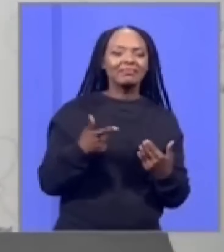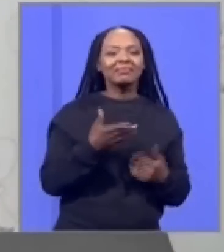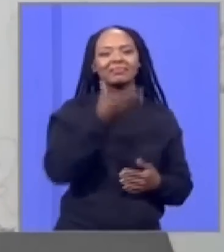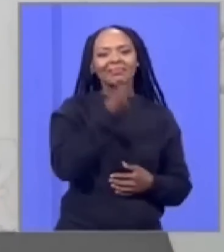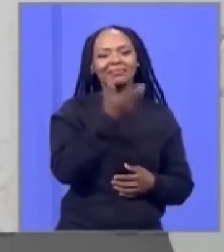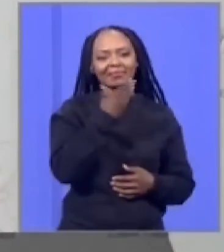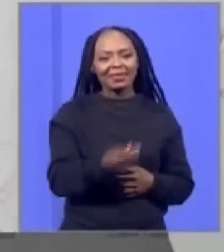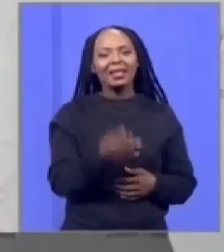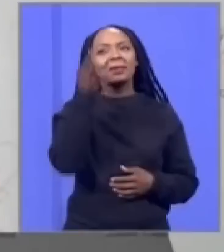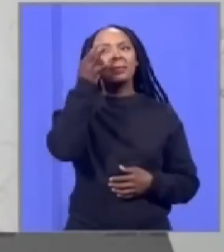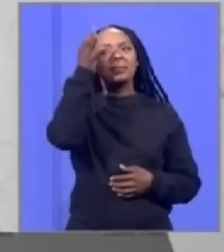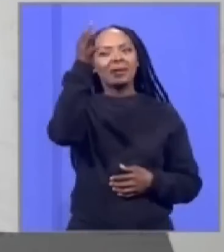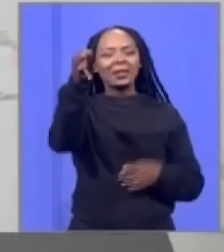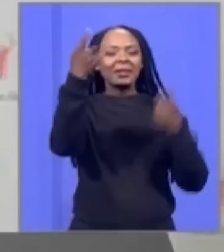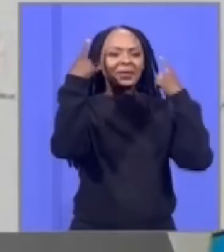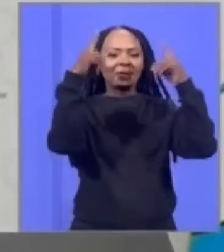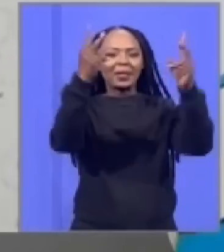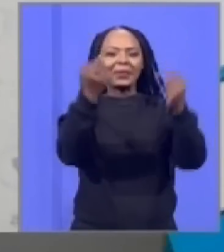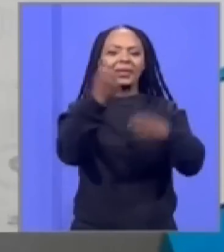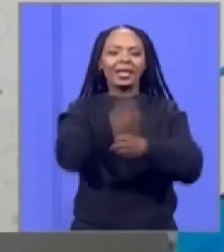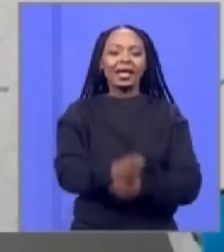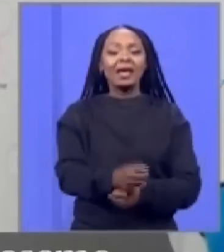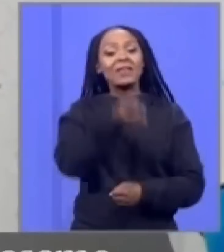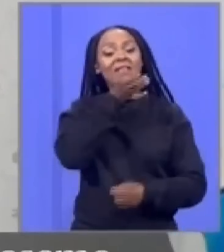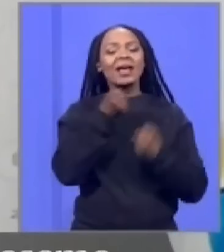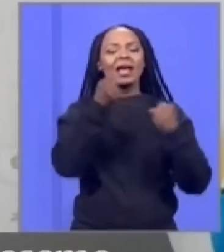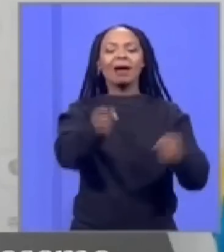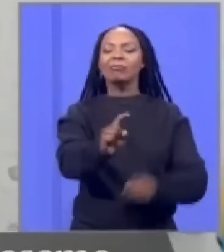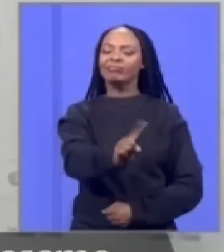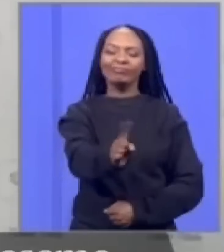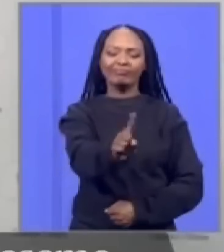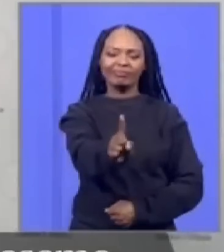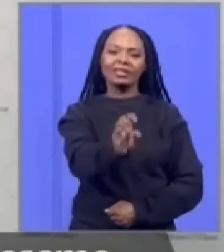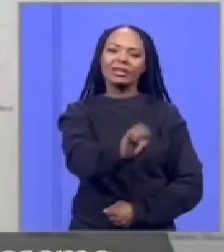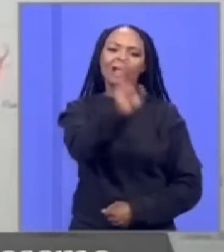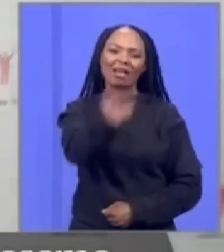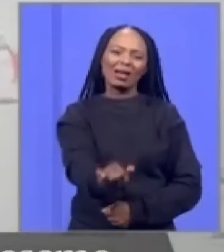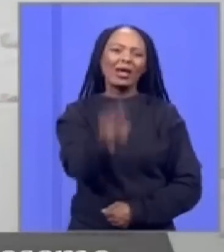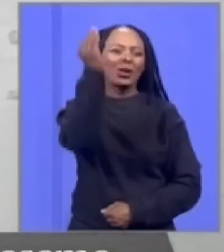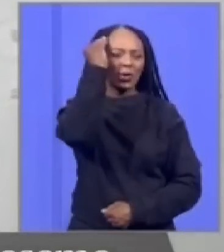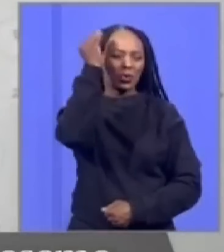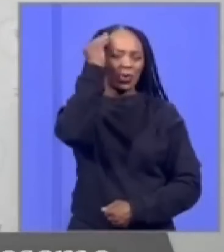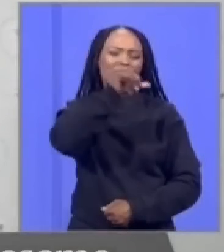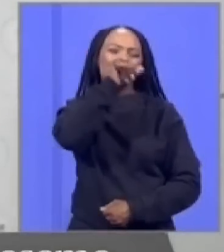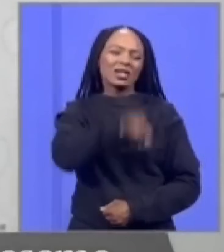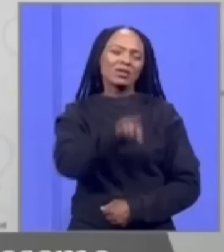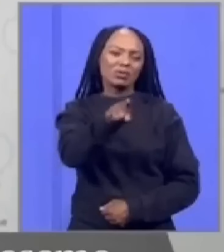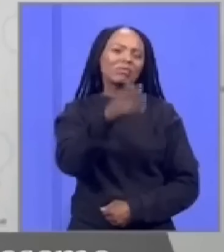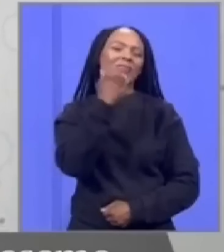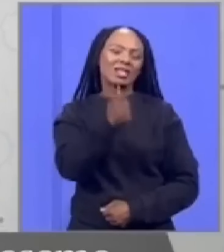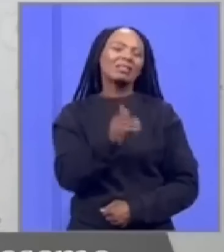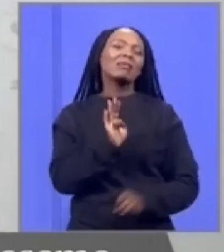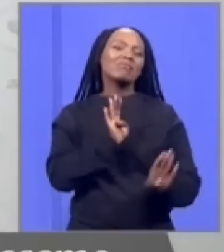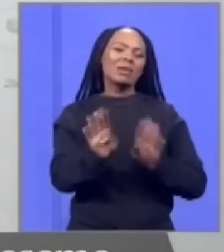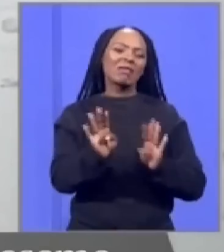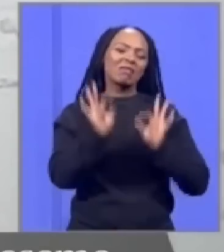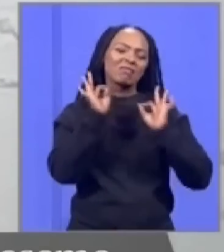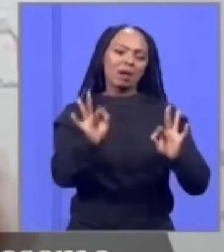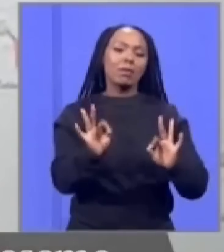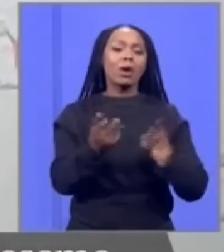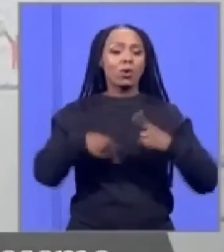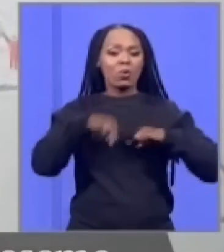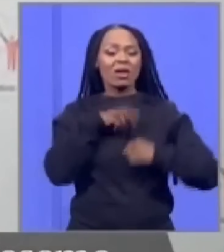New Year. Please don't drink and drive. South Africa, please, please, and rena